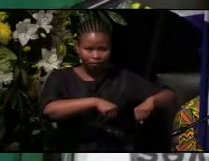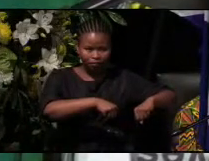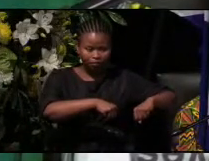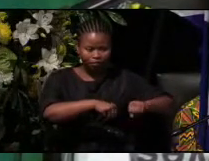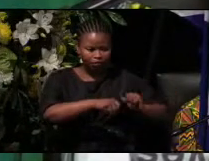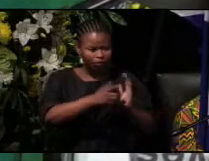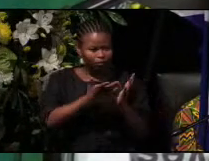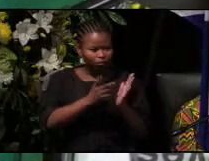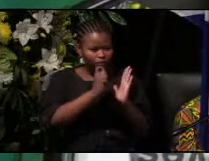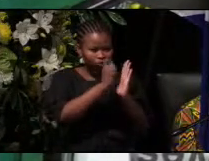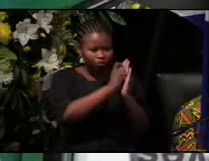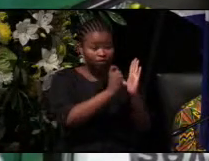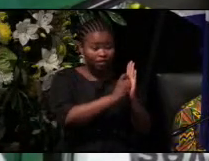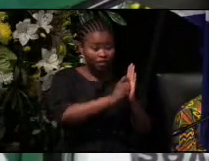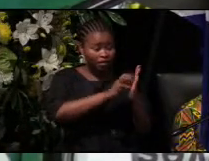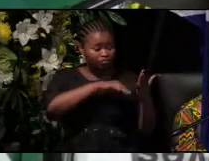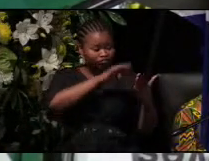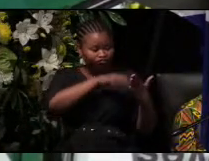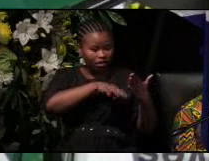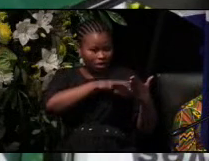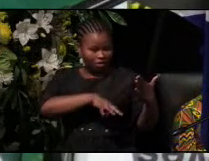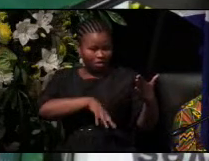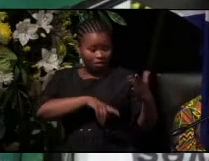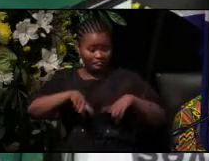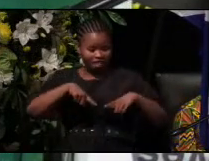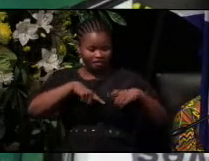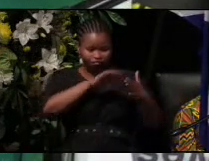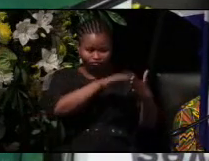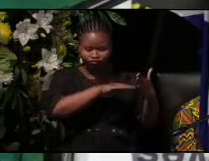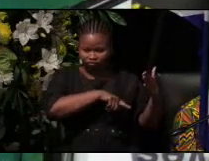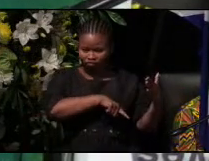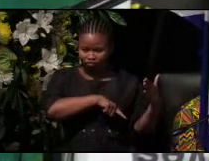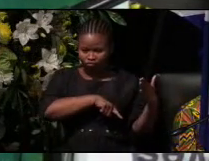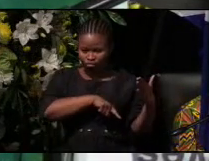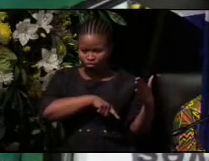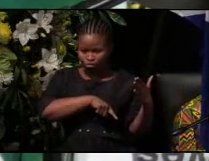to write the biography of Victor Sephora